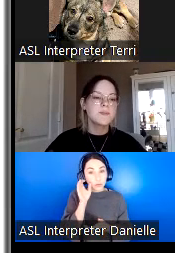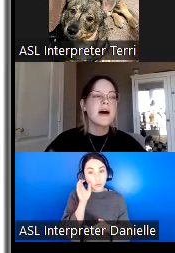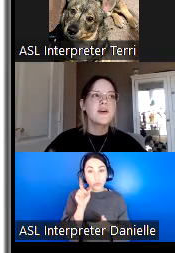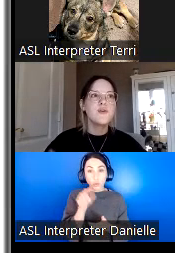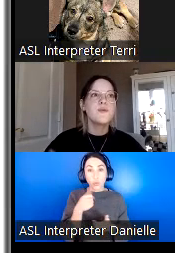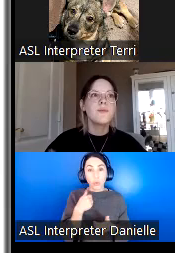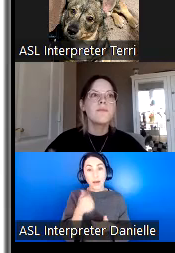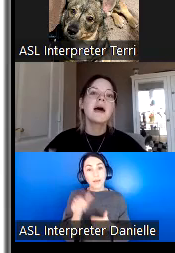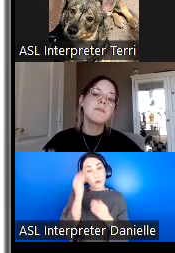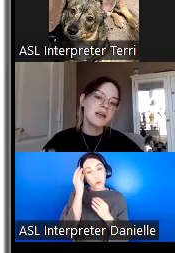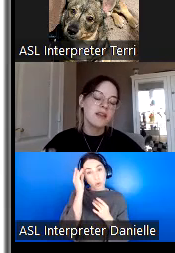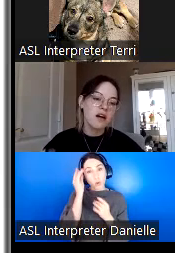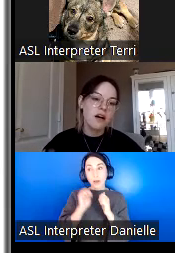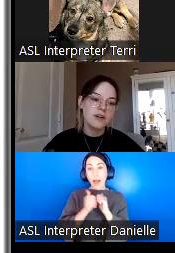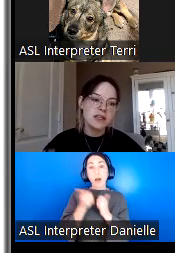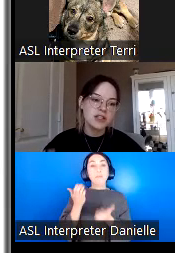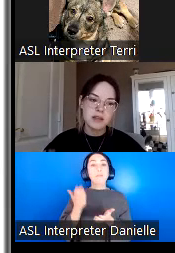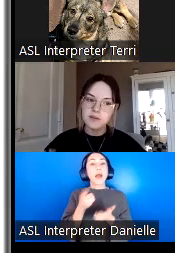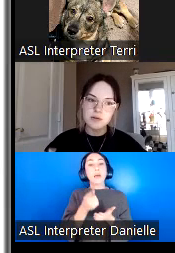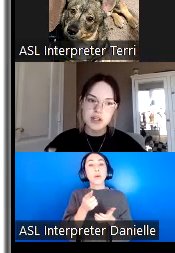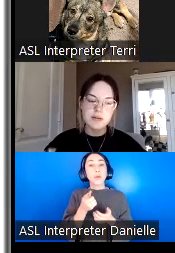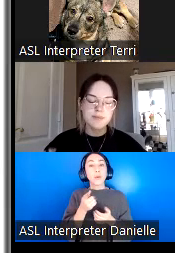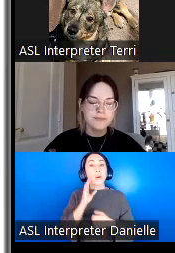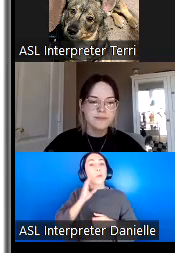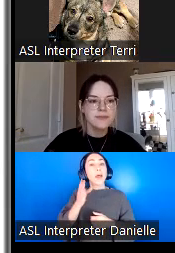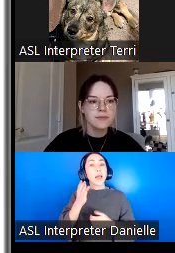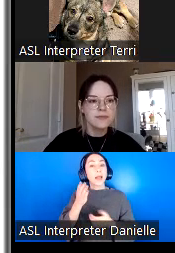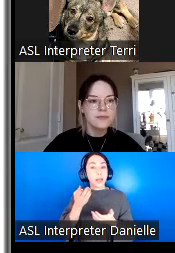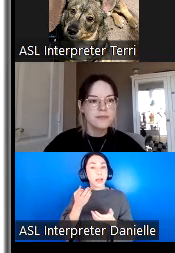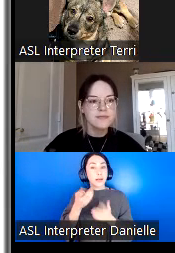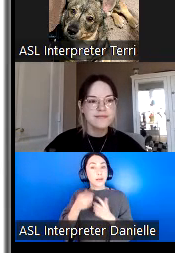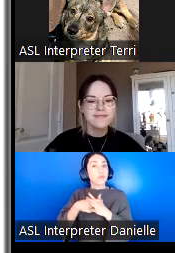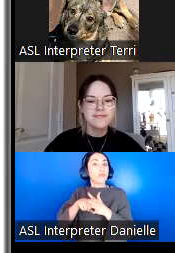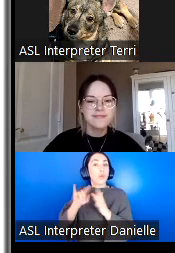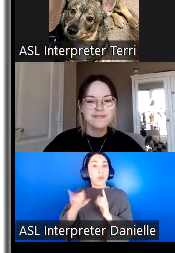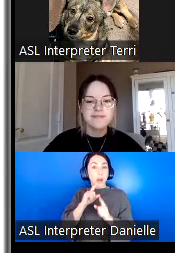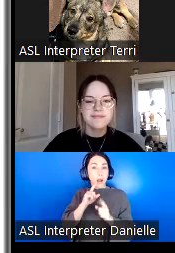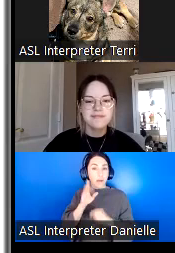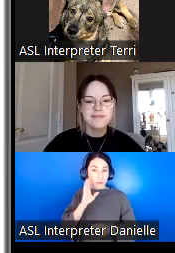any thoughts about how you might begin that conversation in the future.